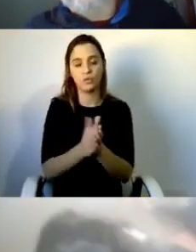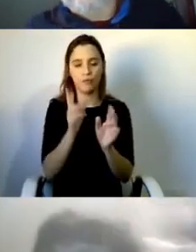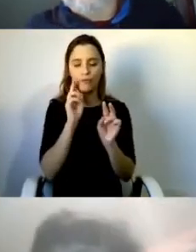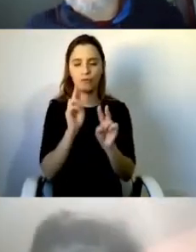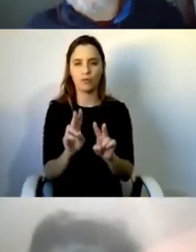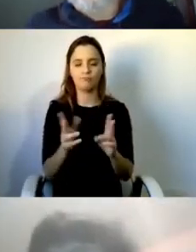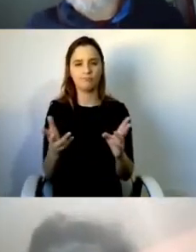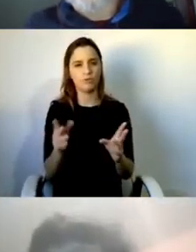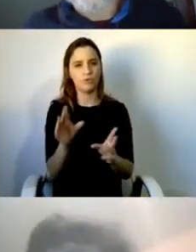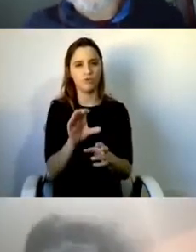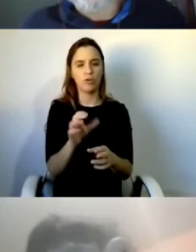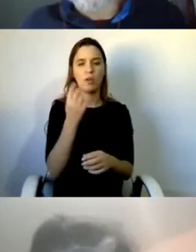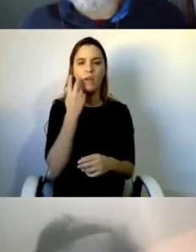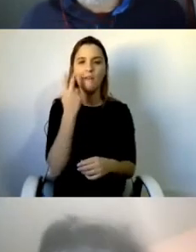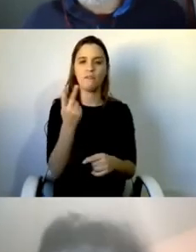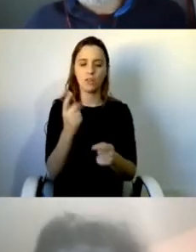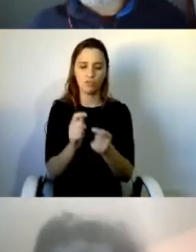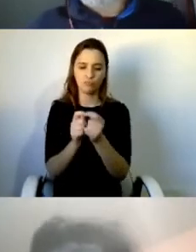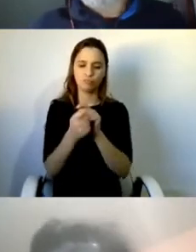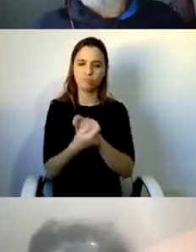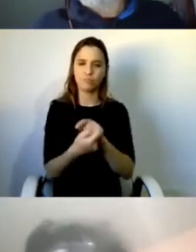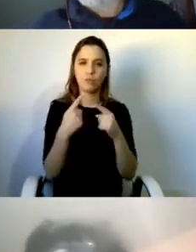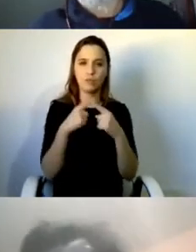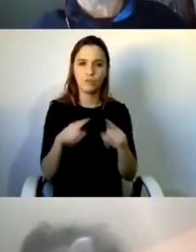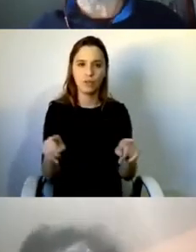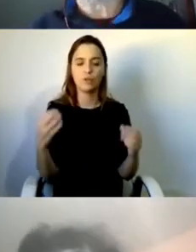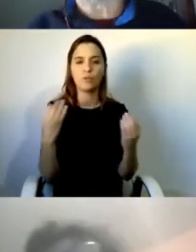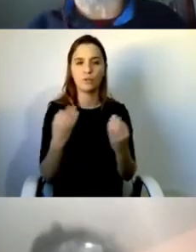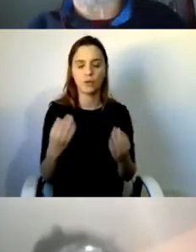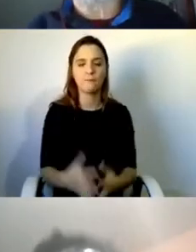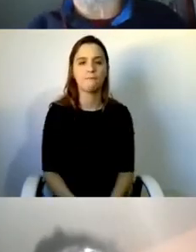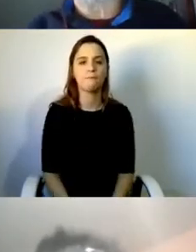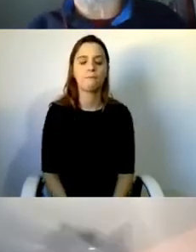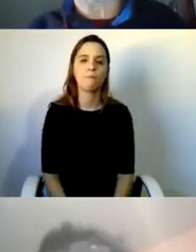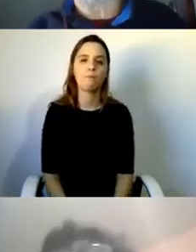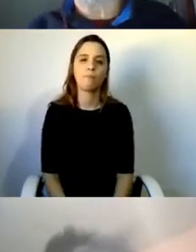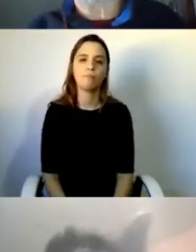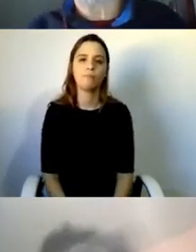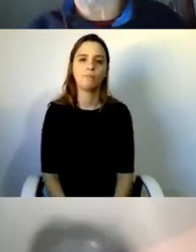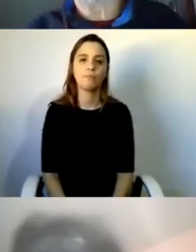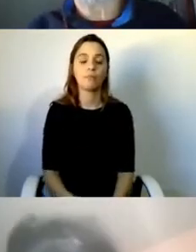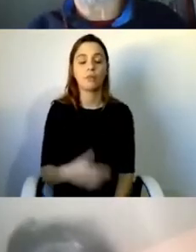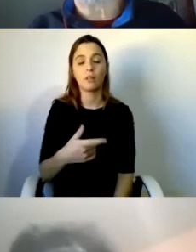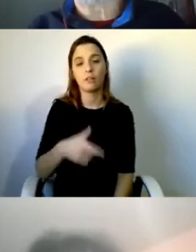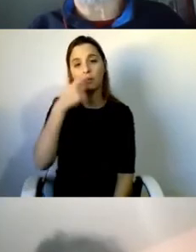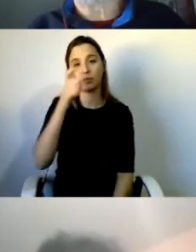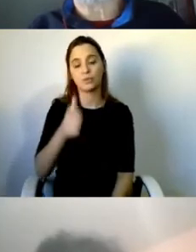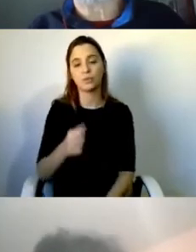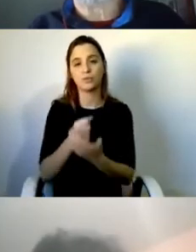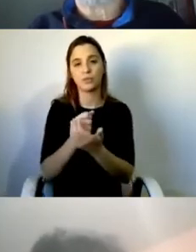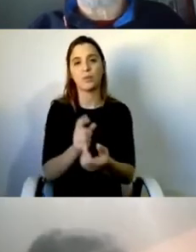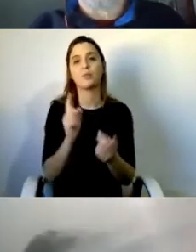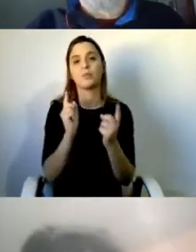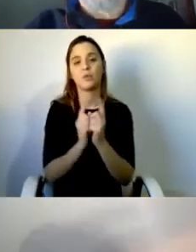different. With having the personal assistant they wanted, they needed,